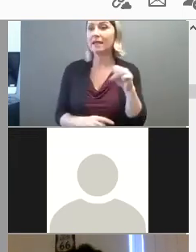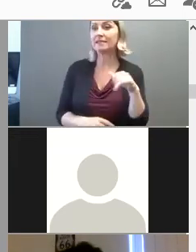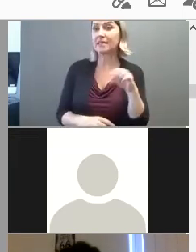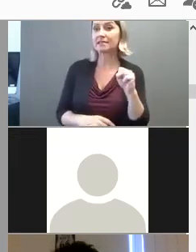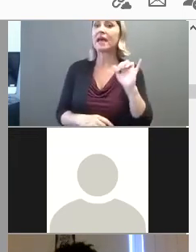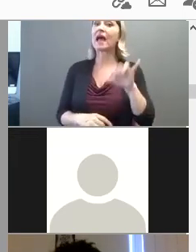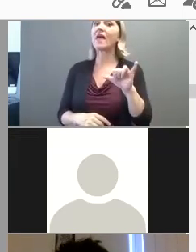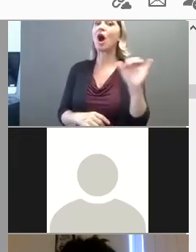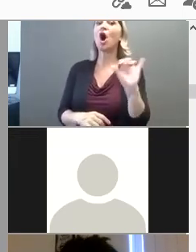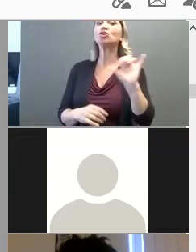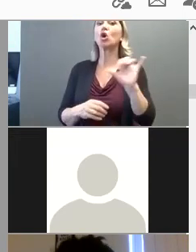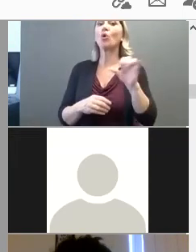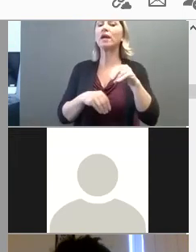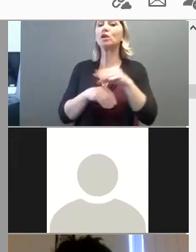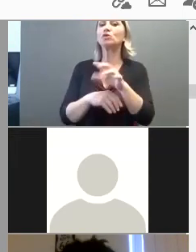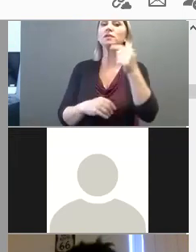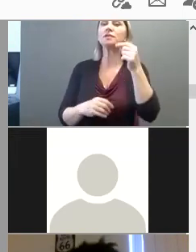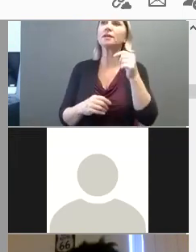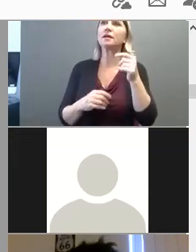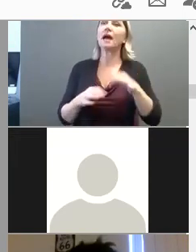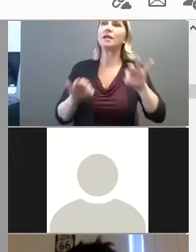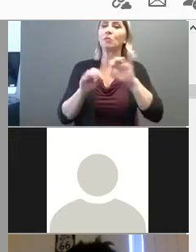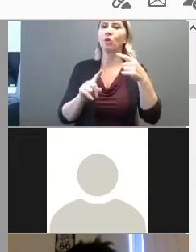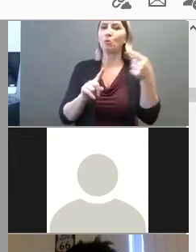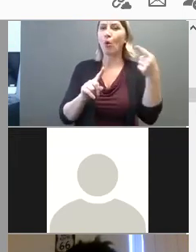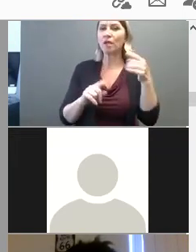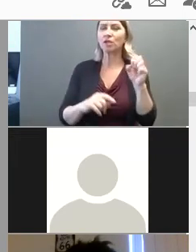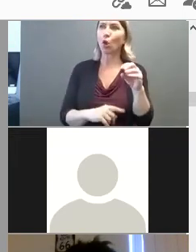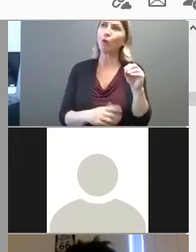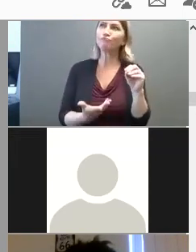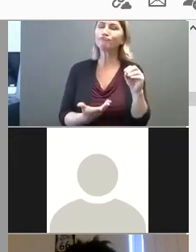also plays into an interesting point. Okay, so